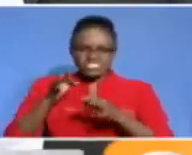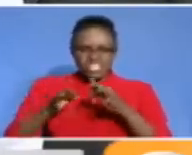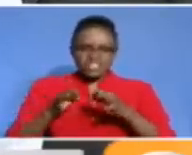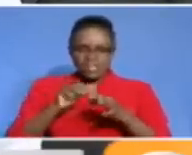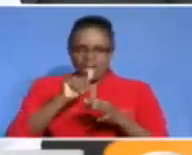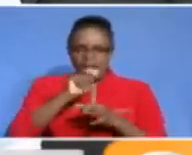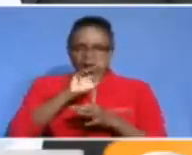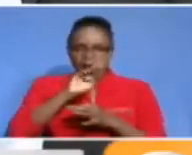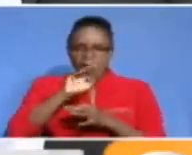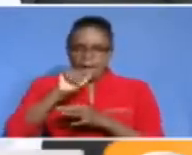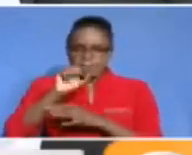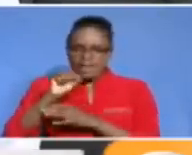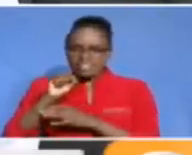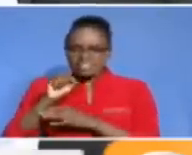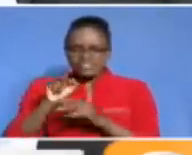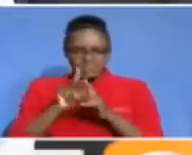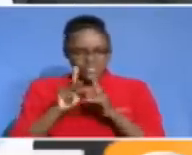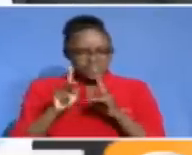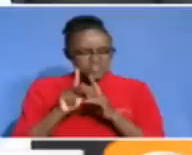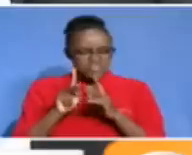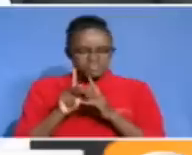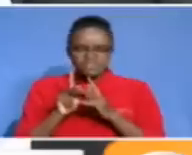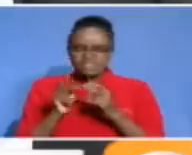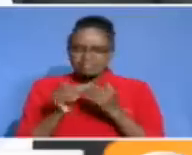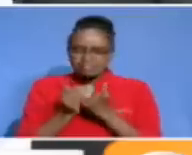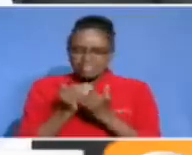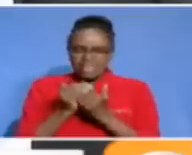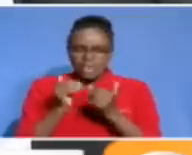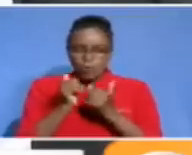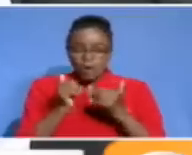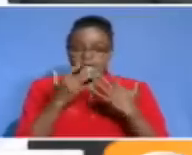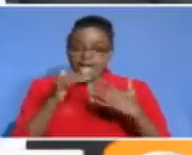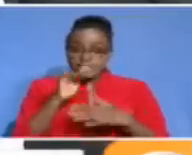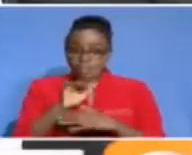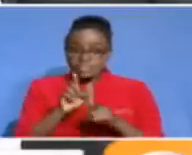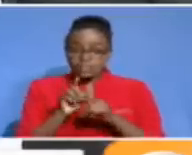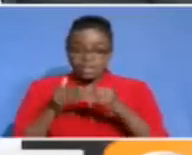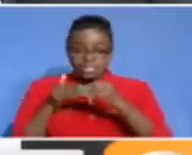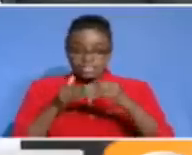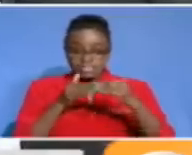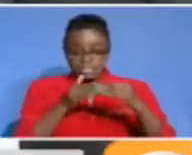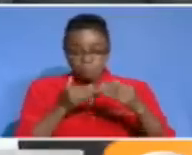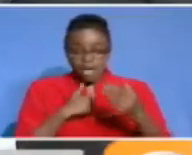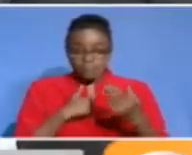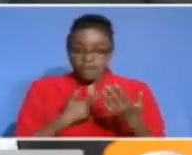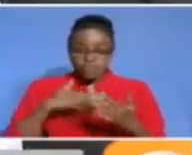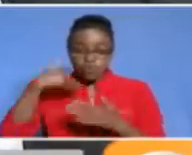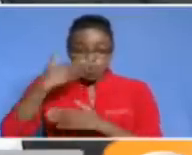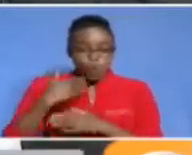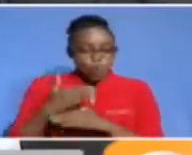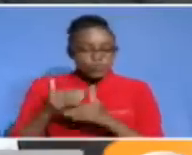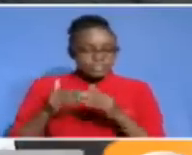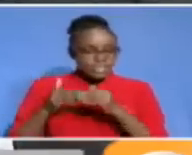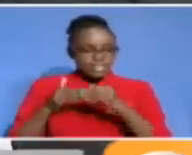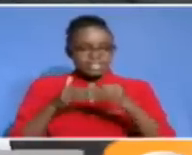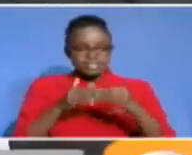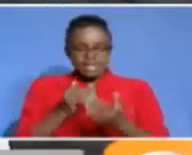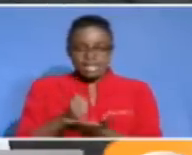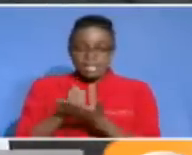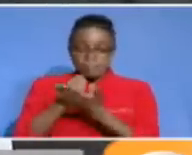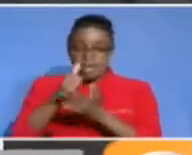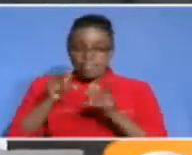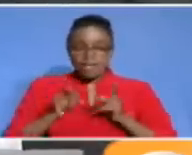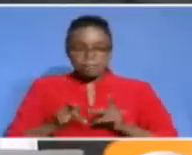Abbas Gullet very kindly. He has his hands on leadership, always at the forefront of helping